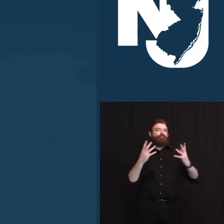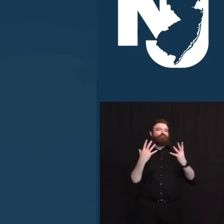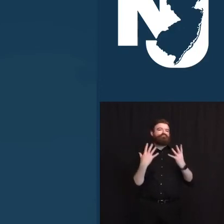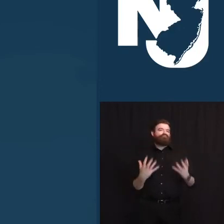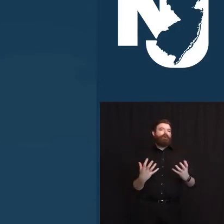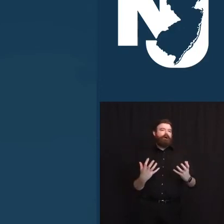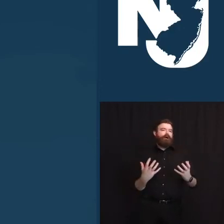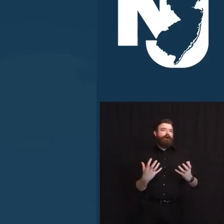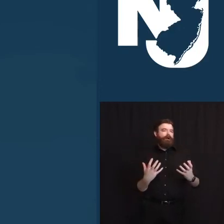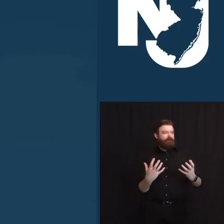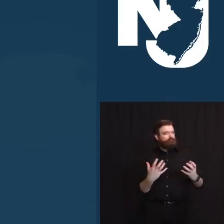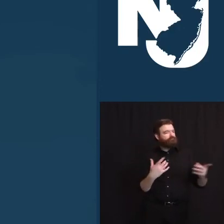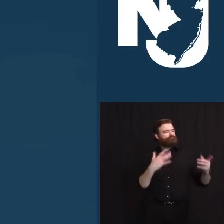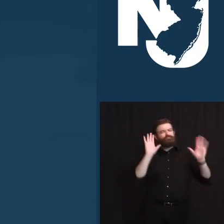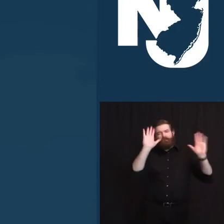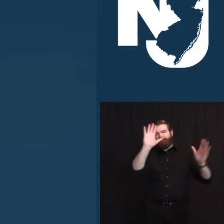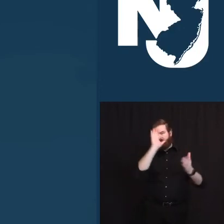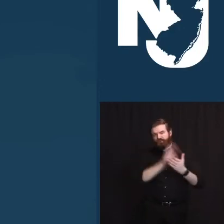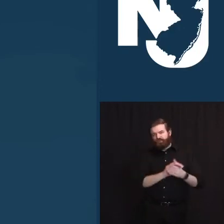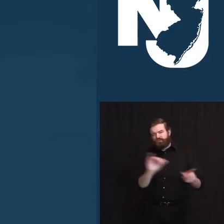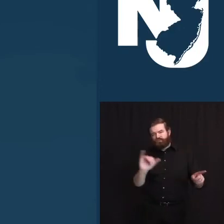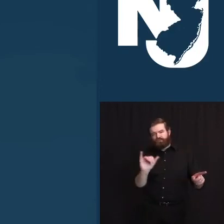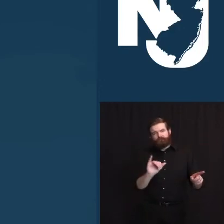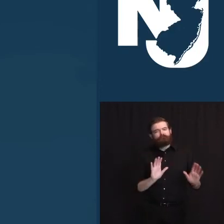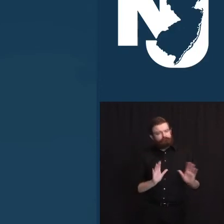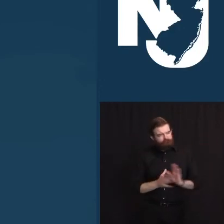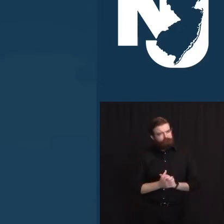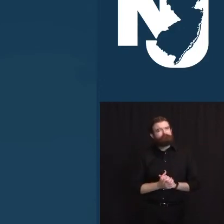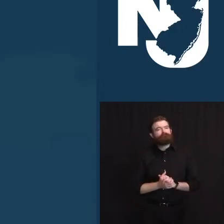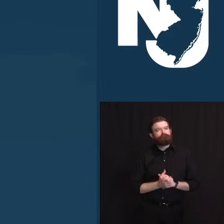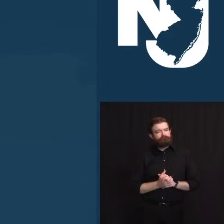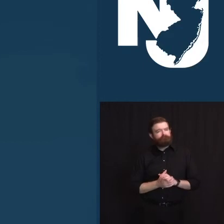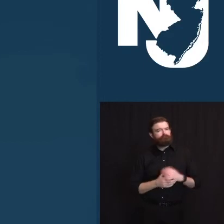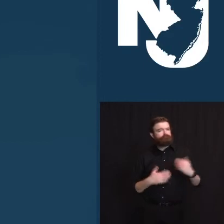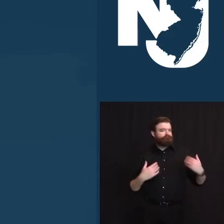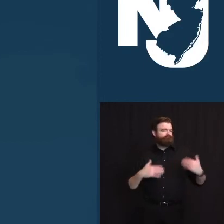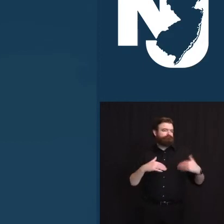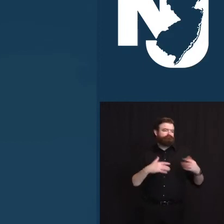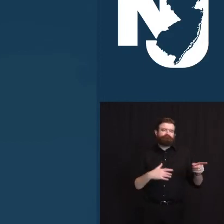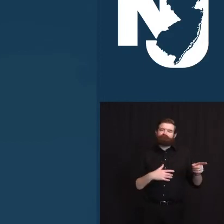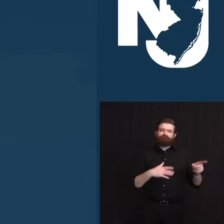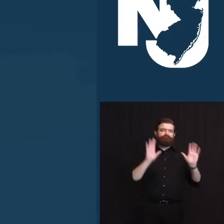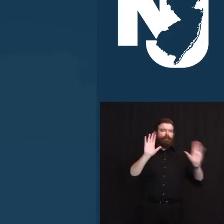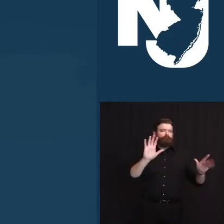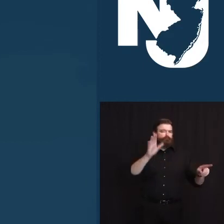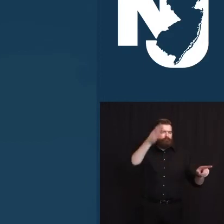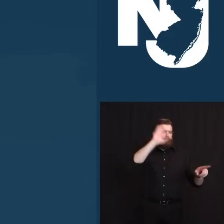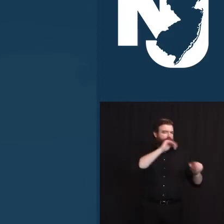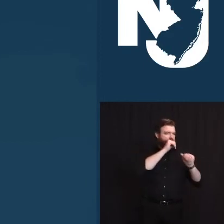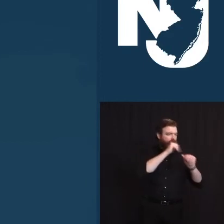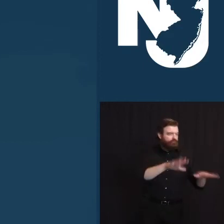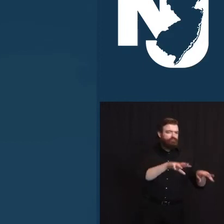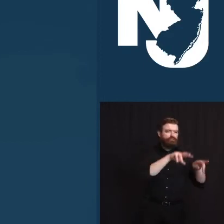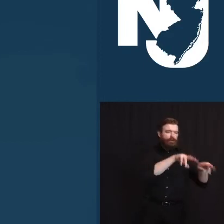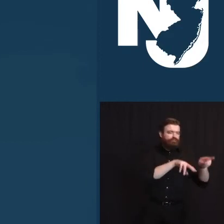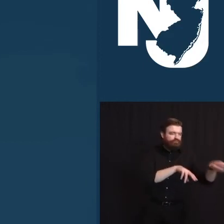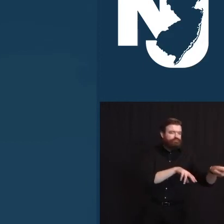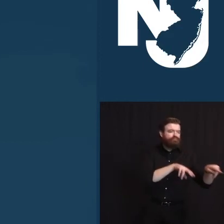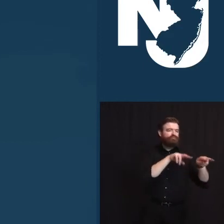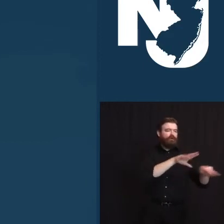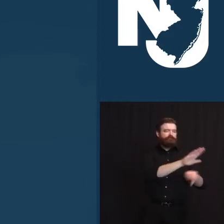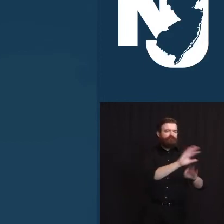that? That's as good as it gets. A true gentleman. Thank you, Tom. May God bless and watch over you and your family, and may he hold you in the